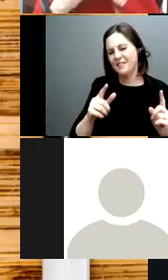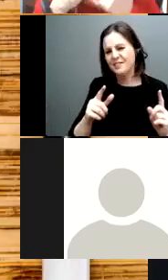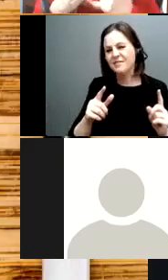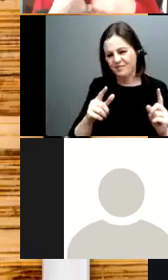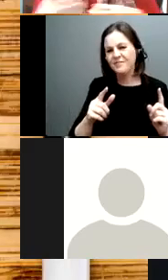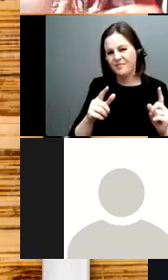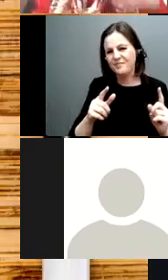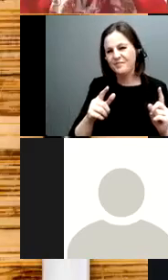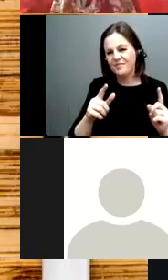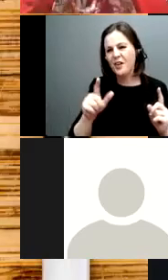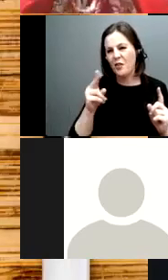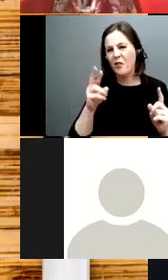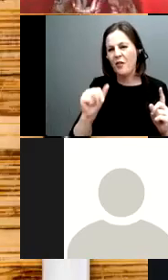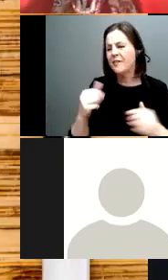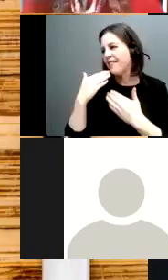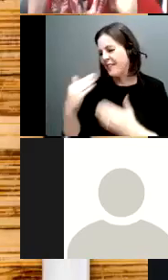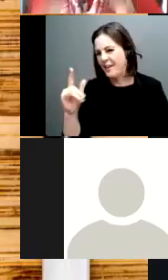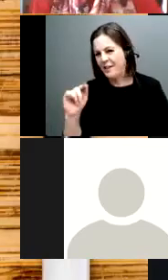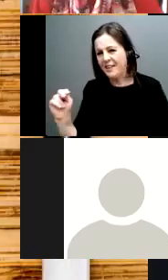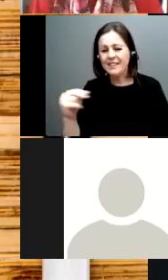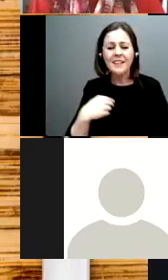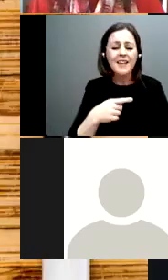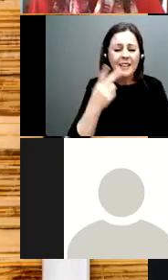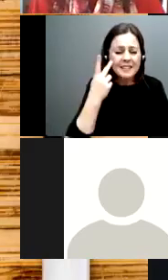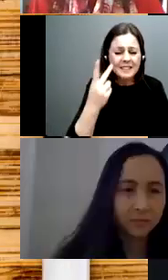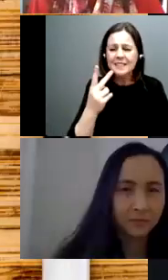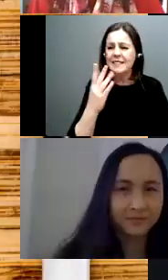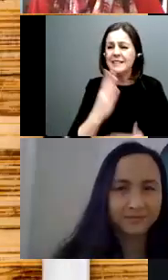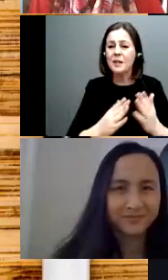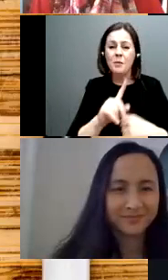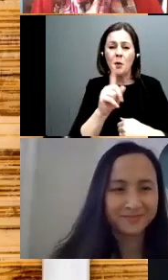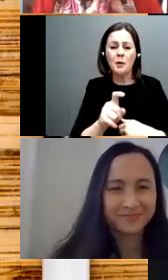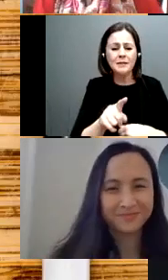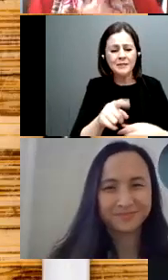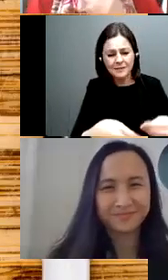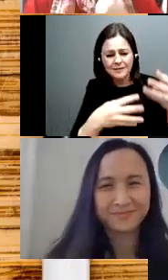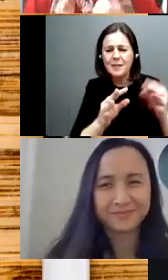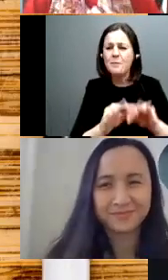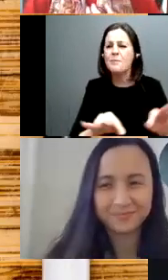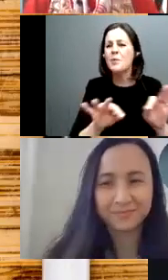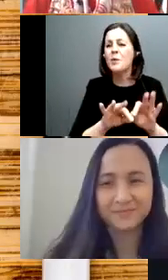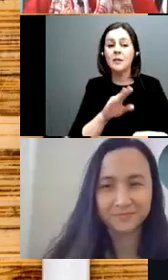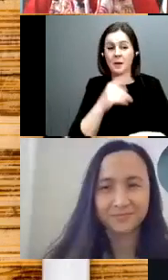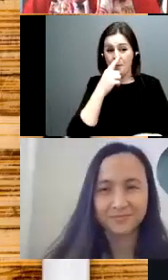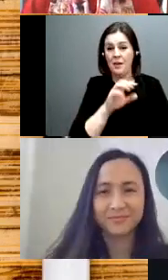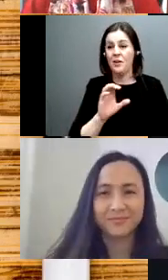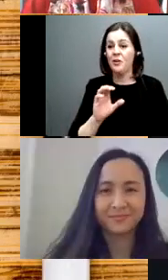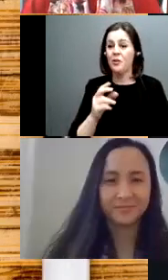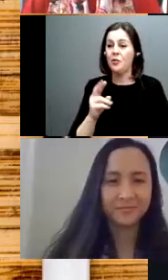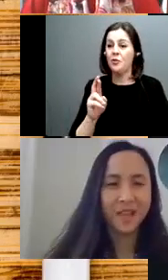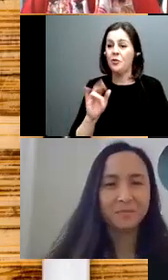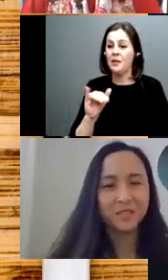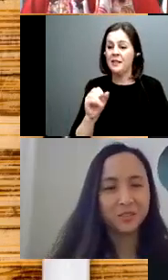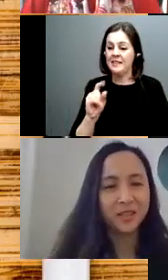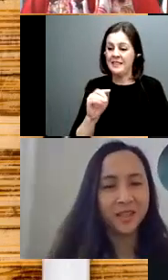some of these important questions we're getting. If I could just call on my colleague, Christine, to maybe pull out some themes that we're seeing in the